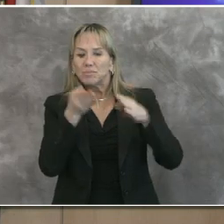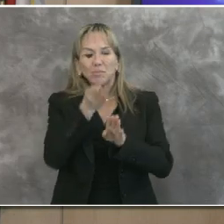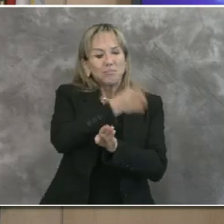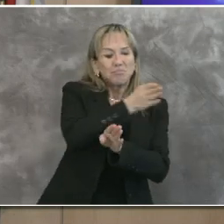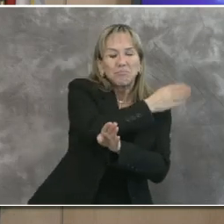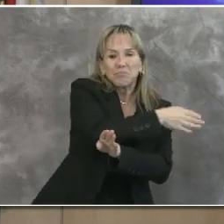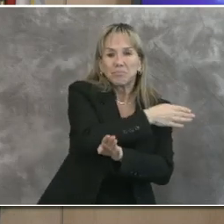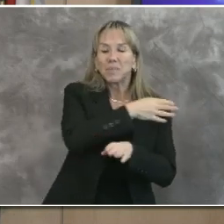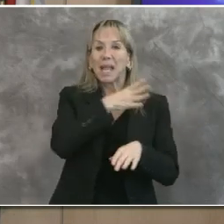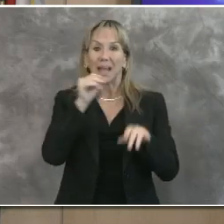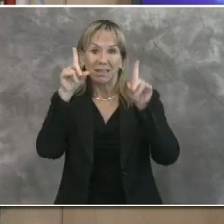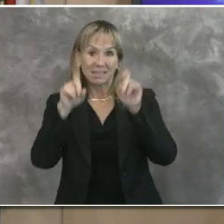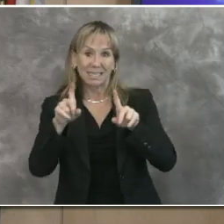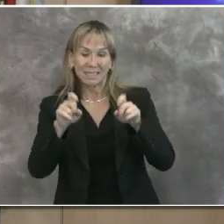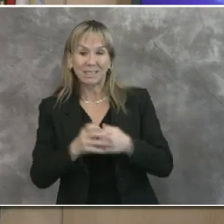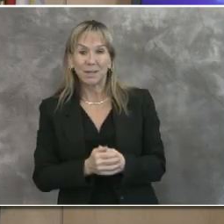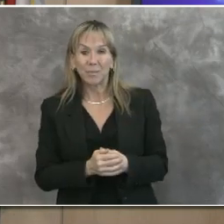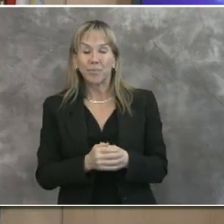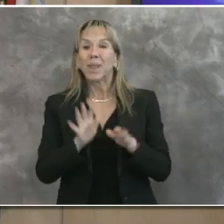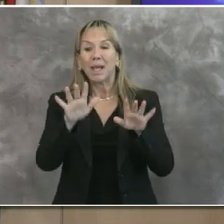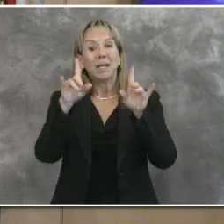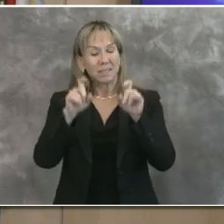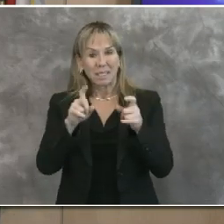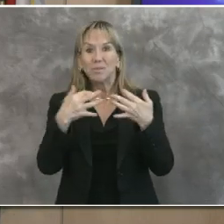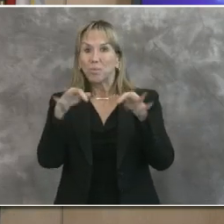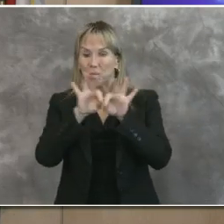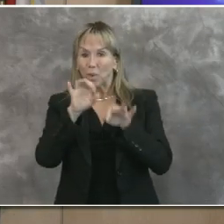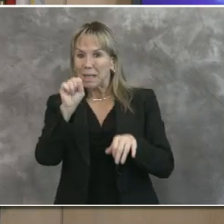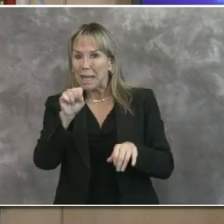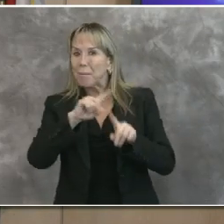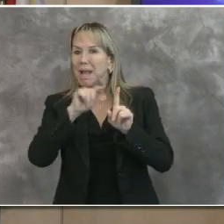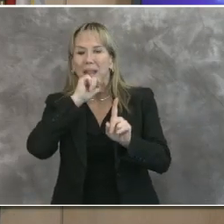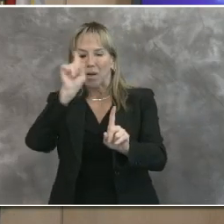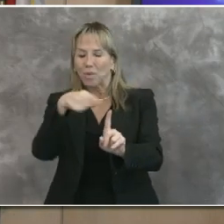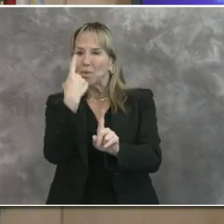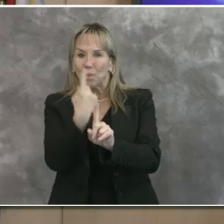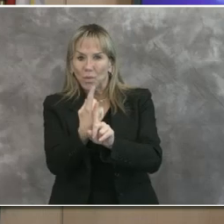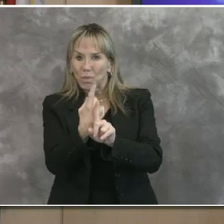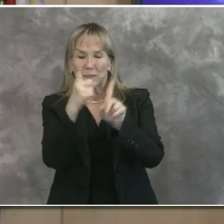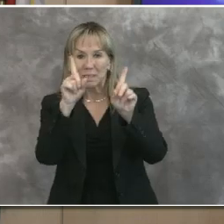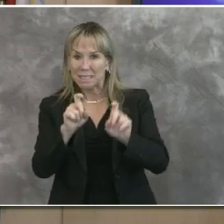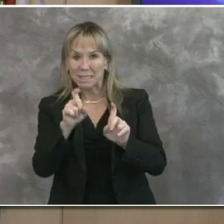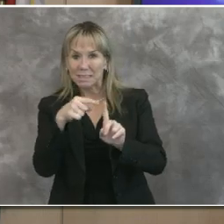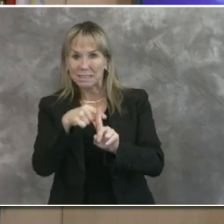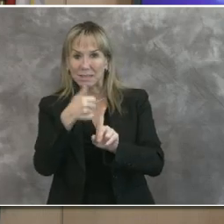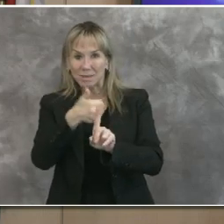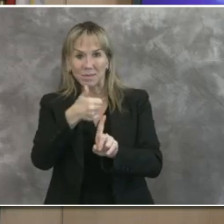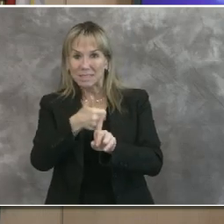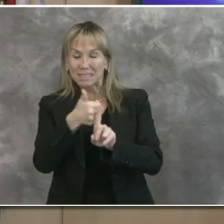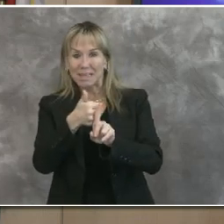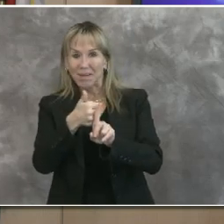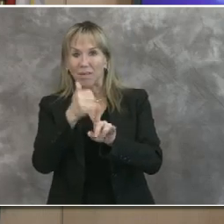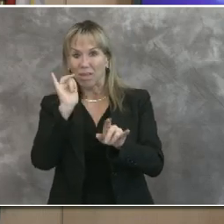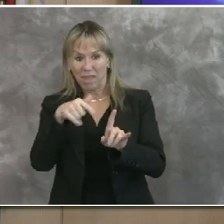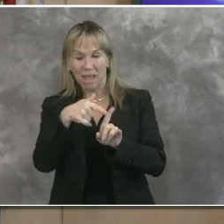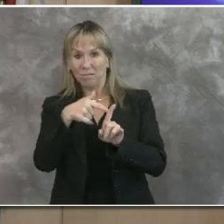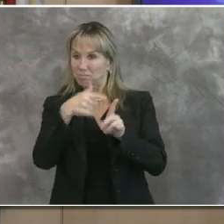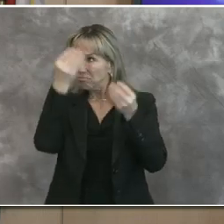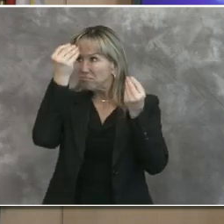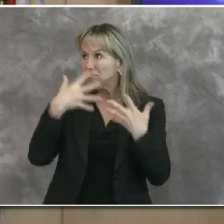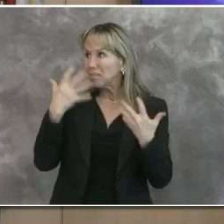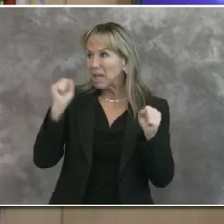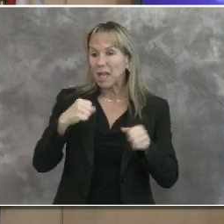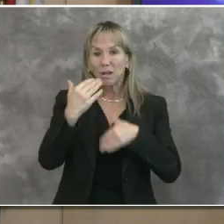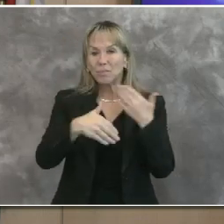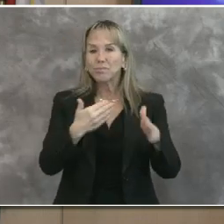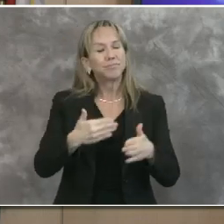continue. But it is really important to recognize that it is not just the testing that is an indicator of our ability to begin to move